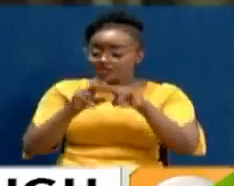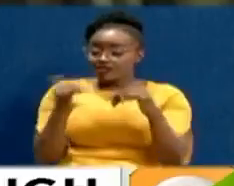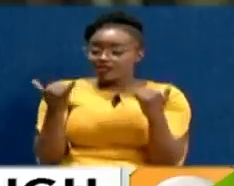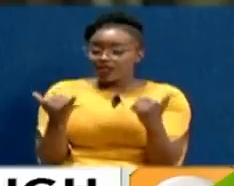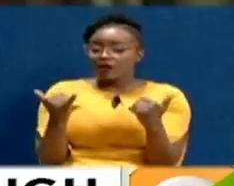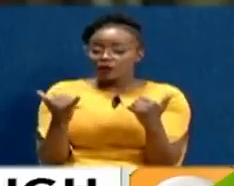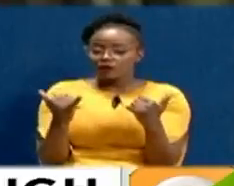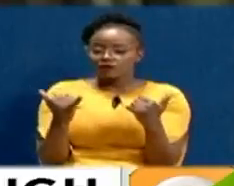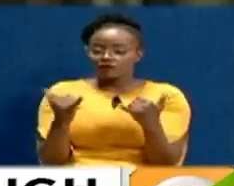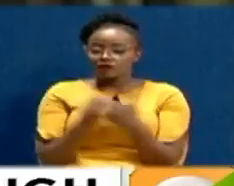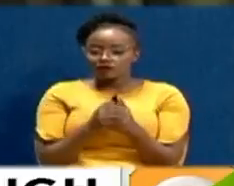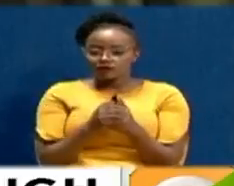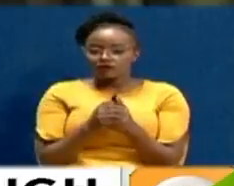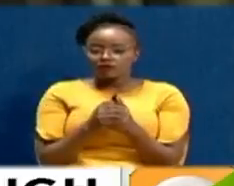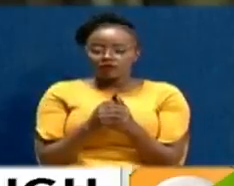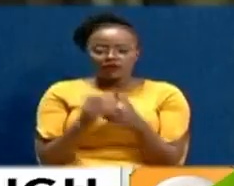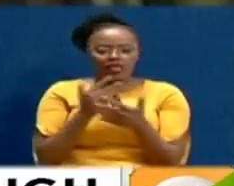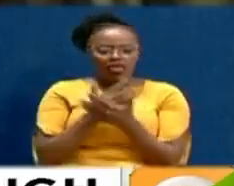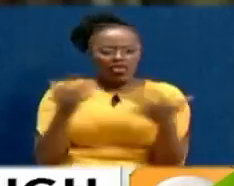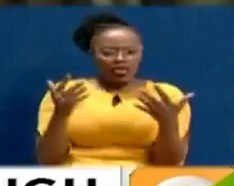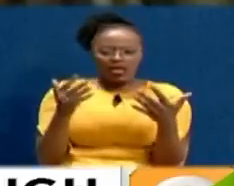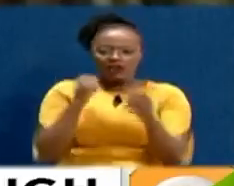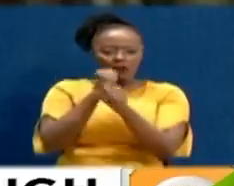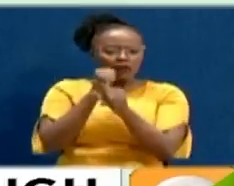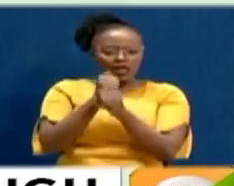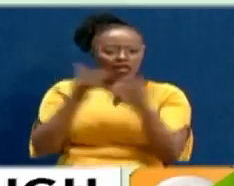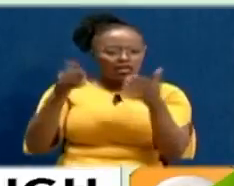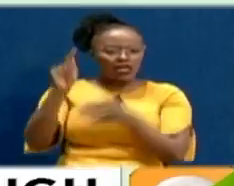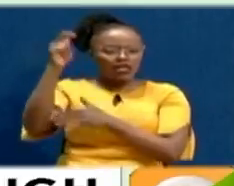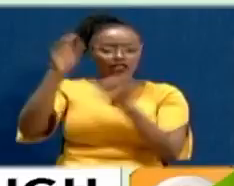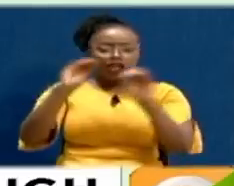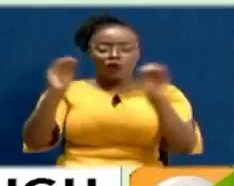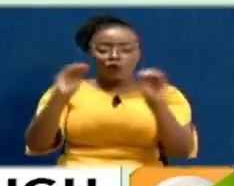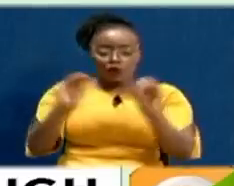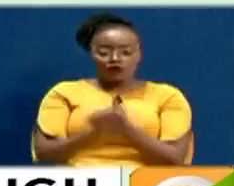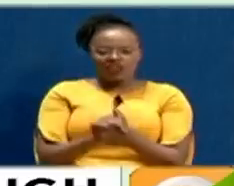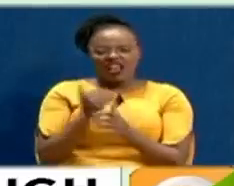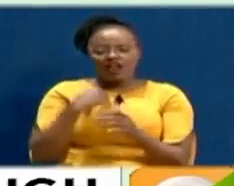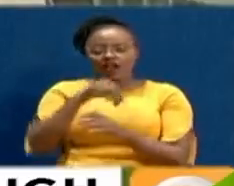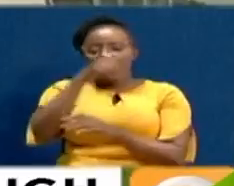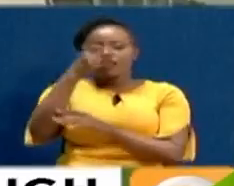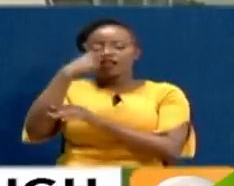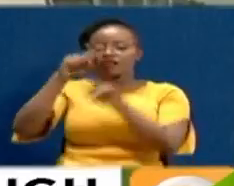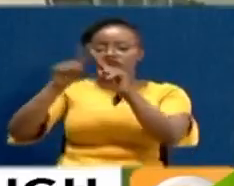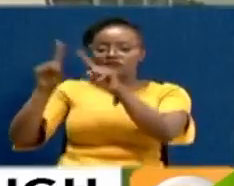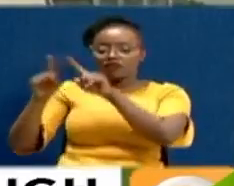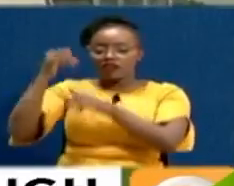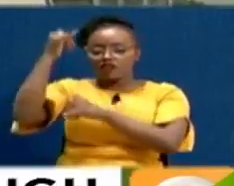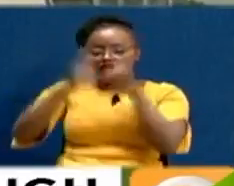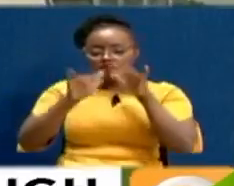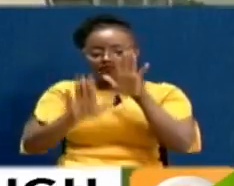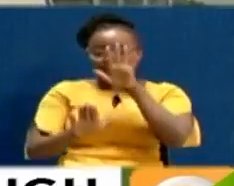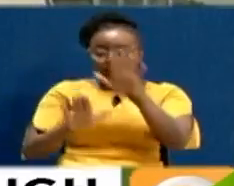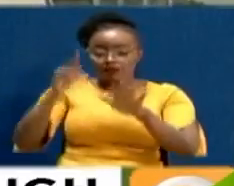now, Mwaura, none of these things have been done in this country. There are around a dozen other vaccines in the final stages